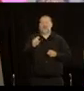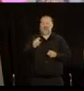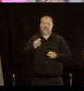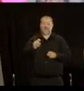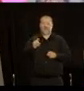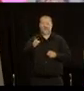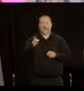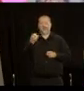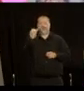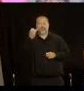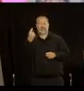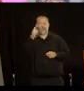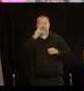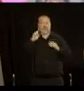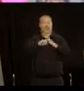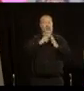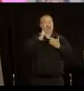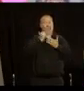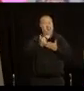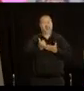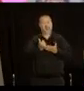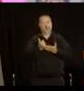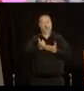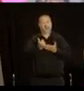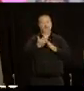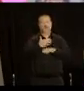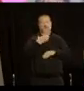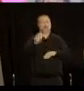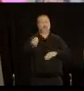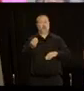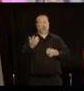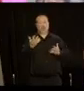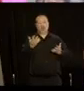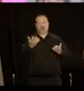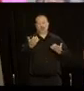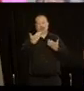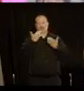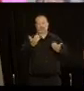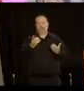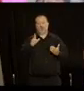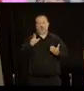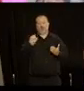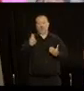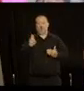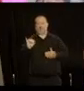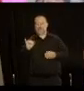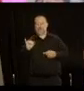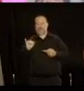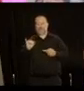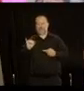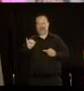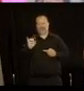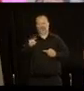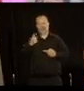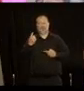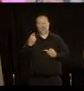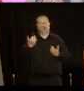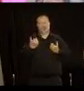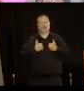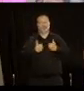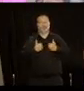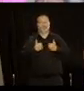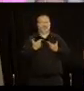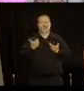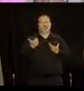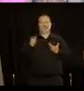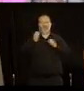there's an idea that you think will make a big difference. And before I go, I got to thank Lori for just having